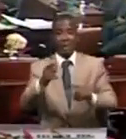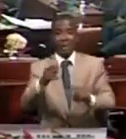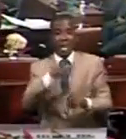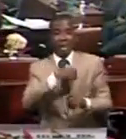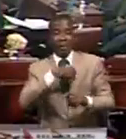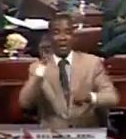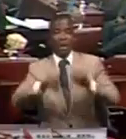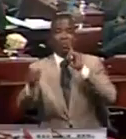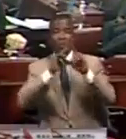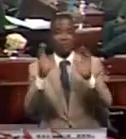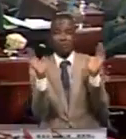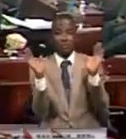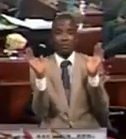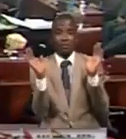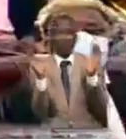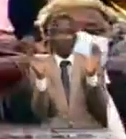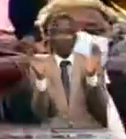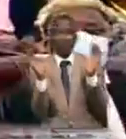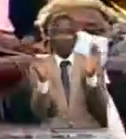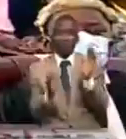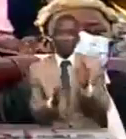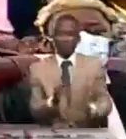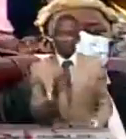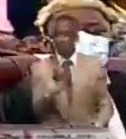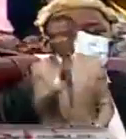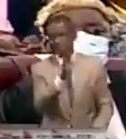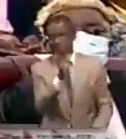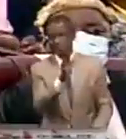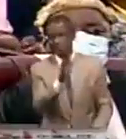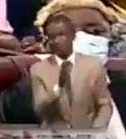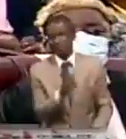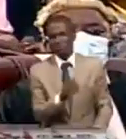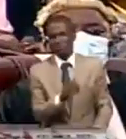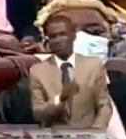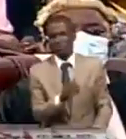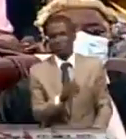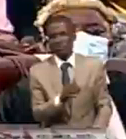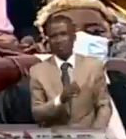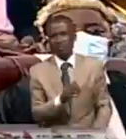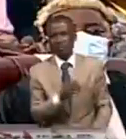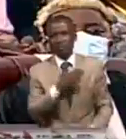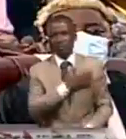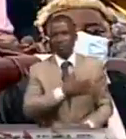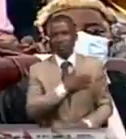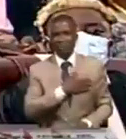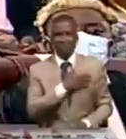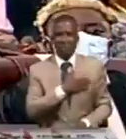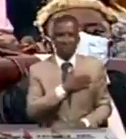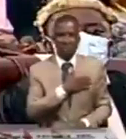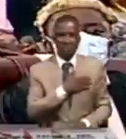have? My lord, because you cannot compare anybody to testify. My lord, with the greatest respect, my